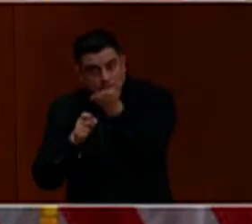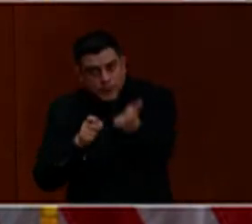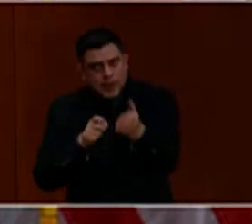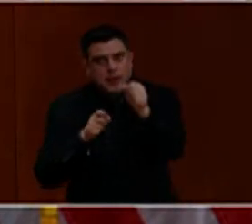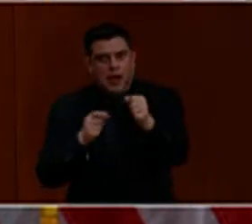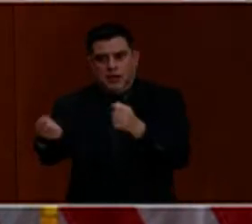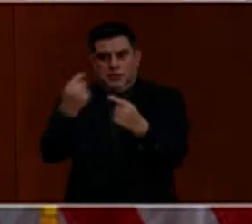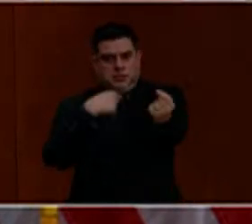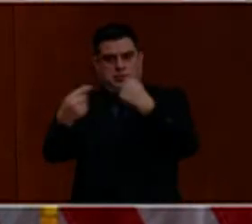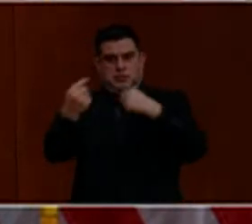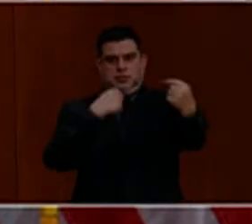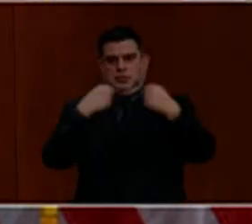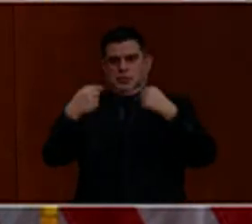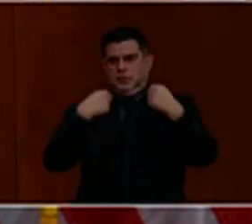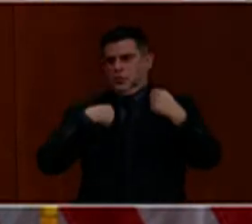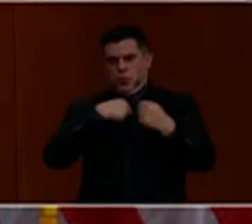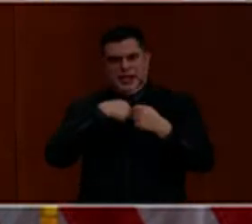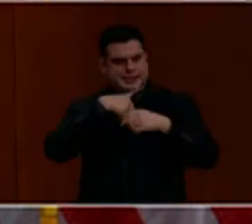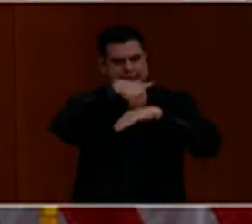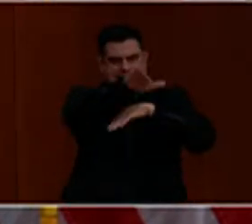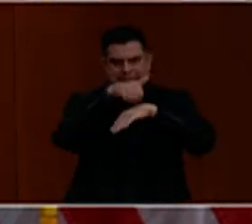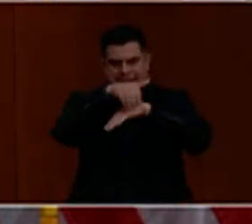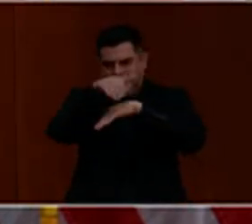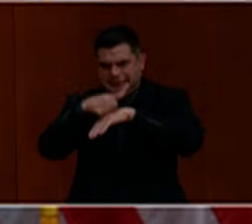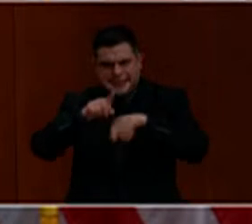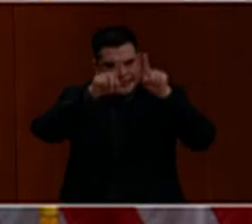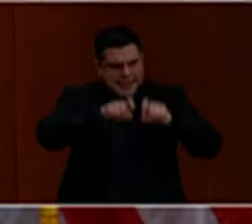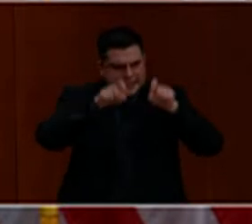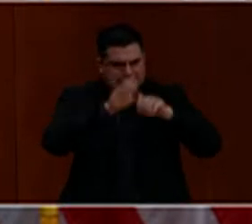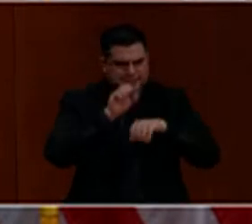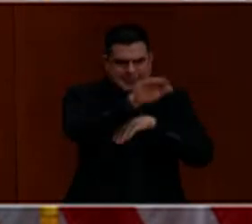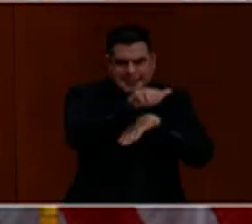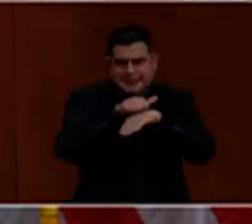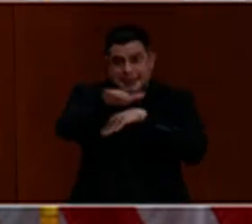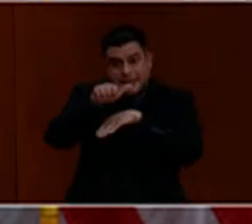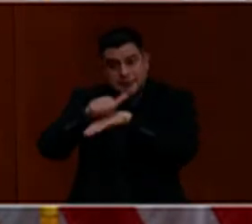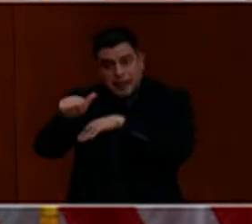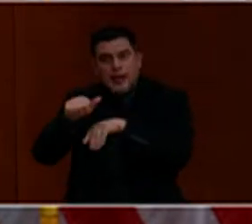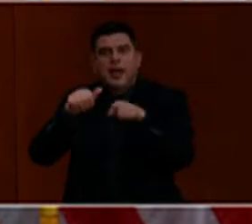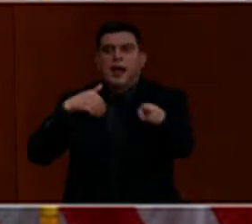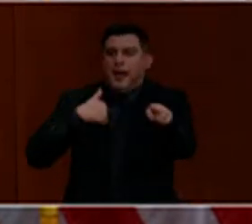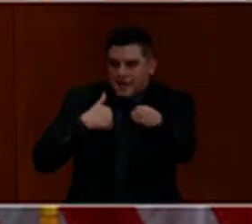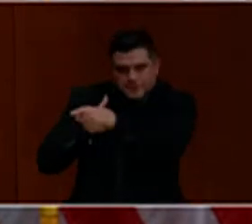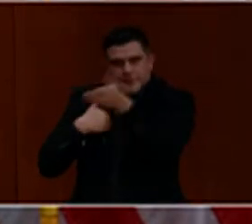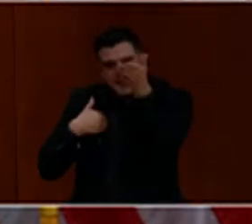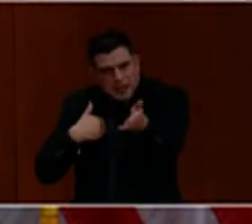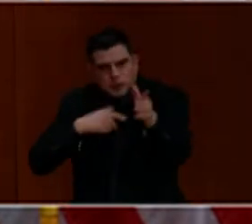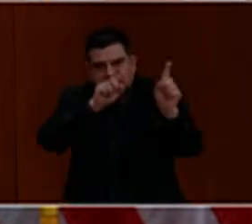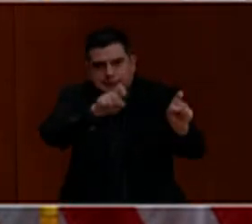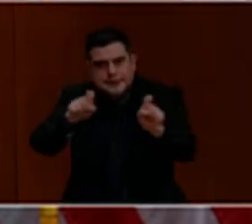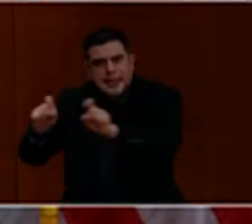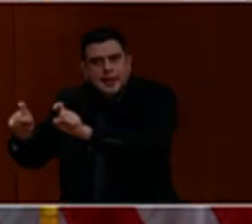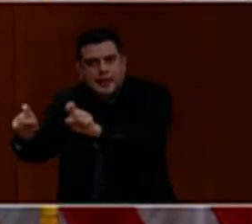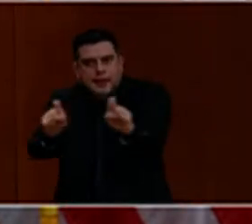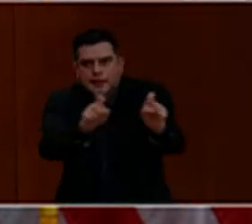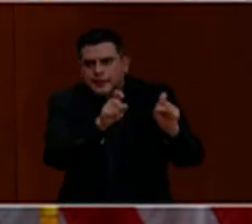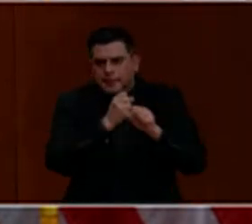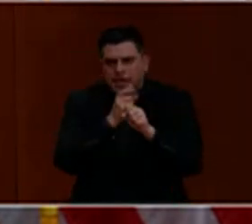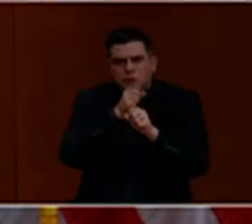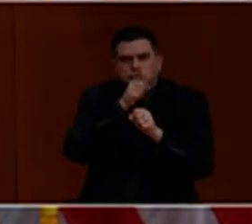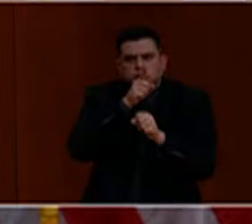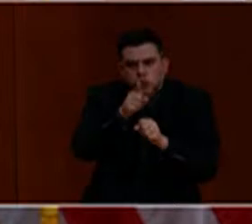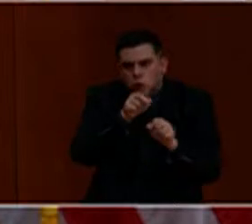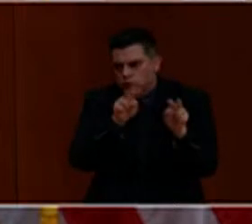be enough for us. But you are going to have some point of care testing. But I think one of the things that we're cautioning people